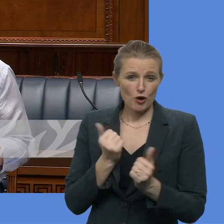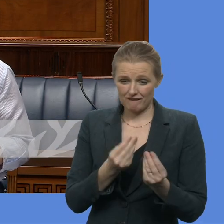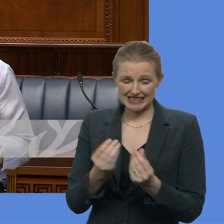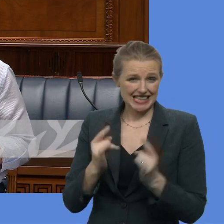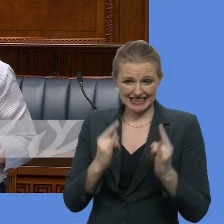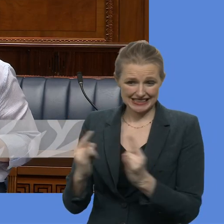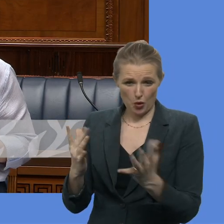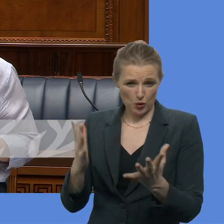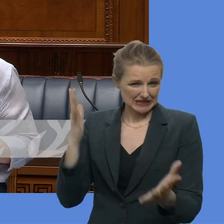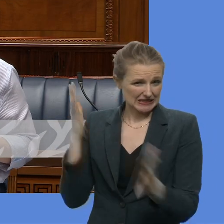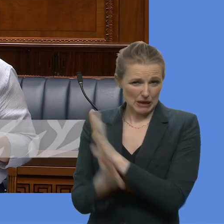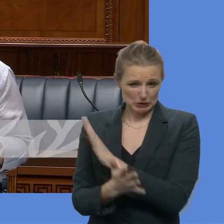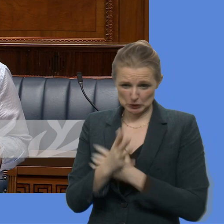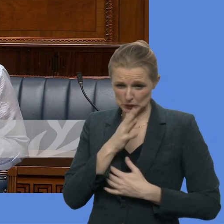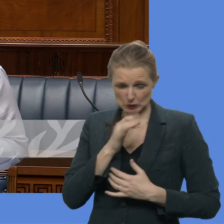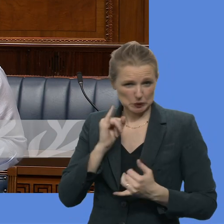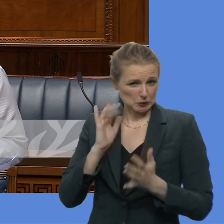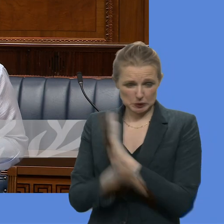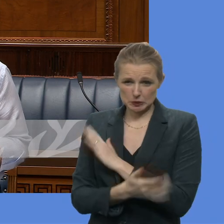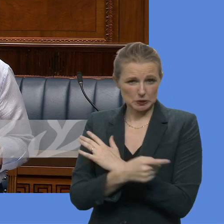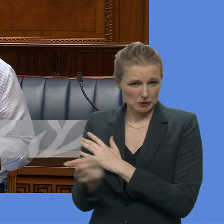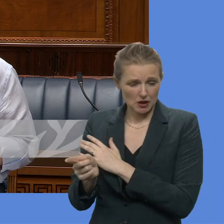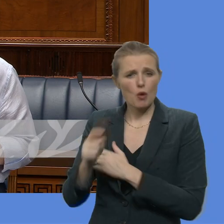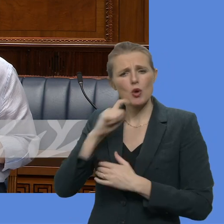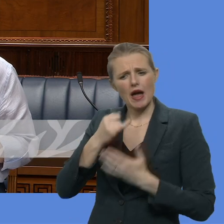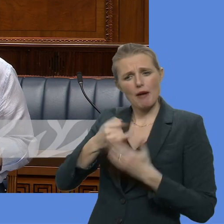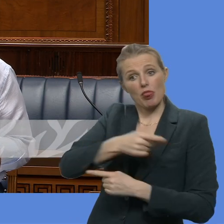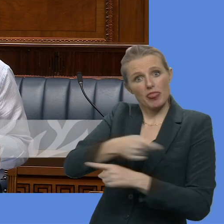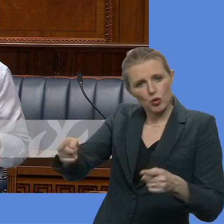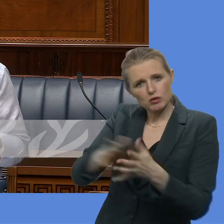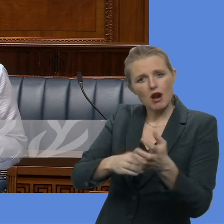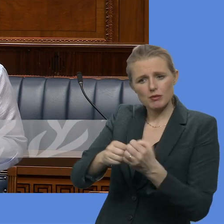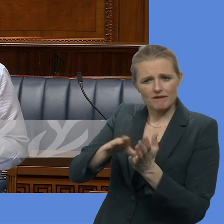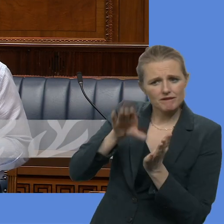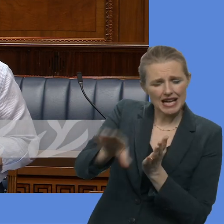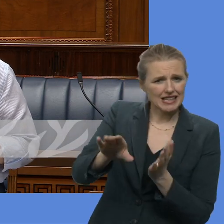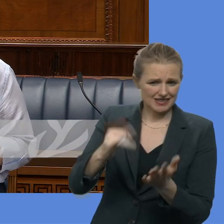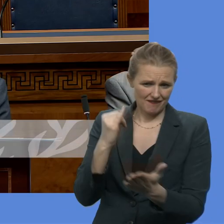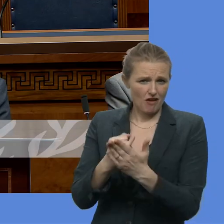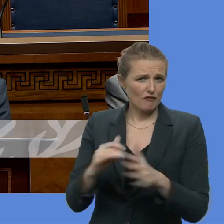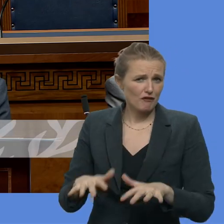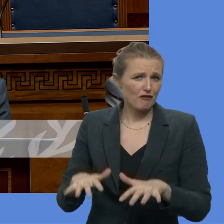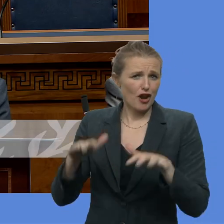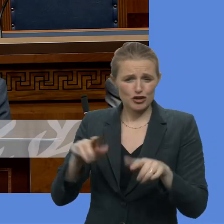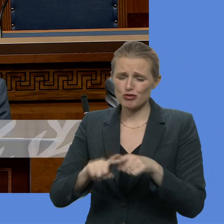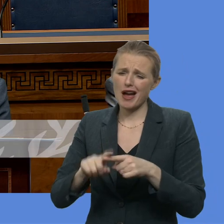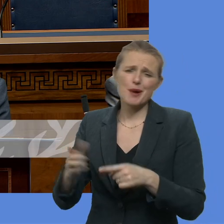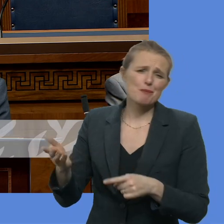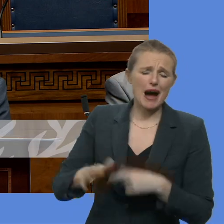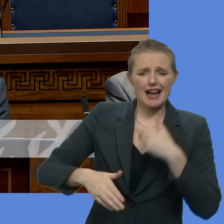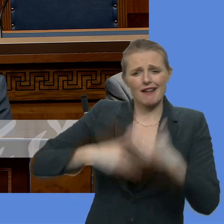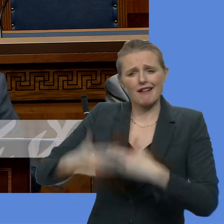damaged during this time. Do you have any plans to provide these clubs with any financial assistance or help to try and get them back on their